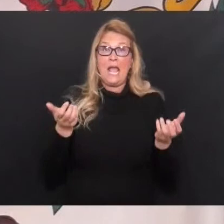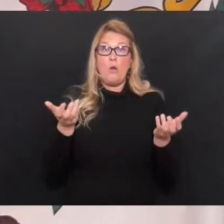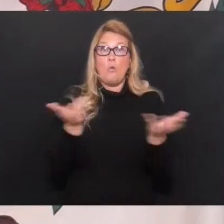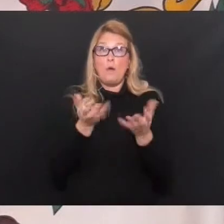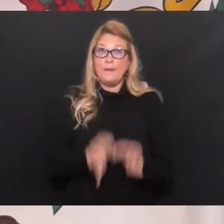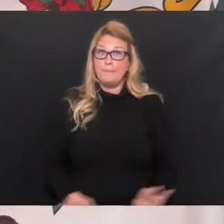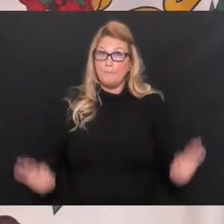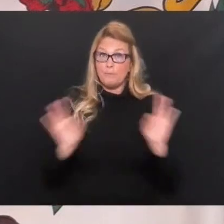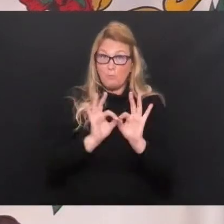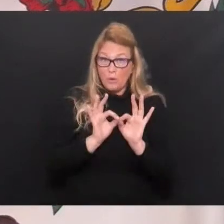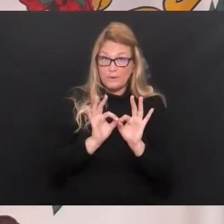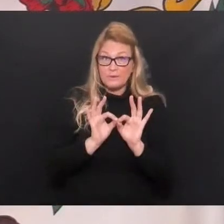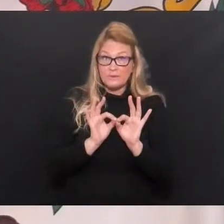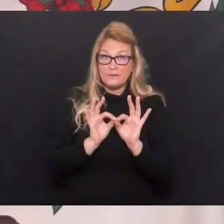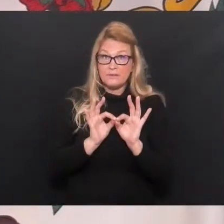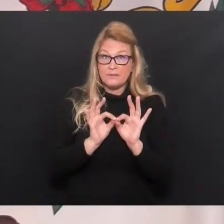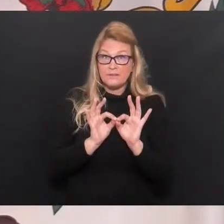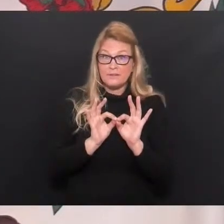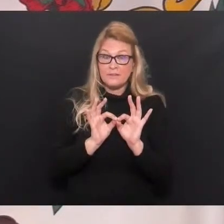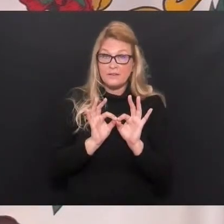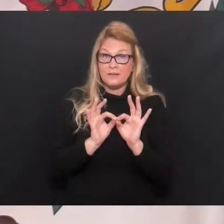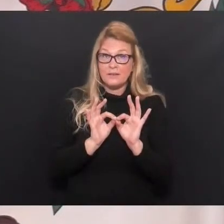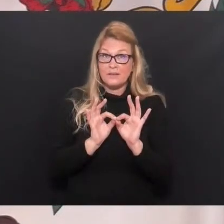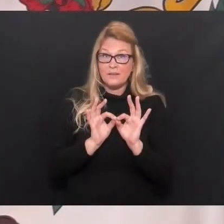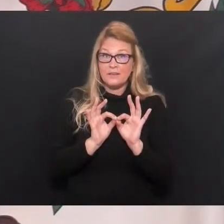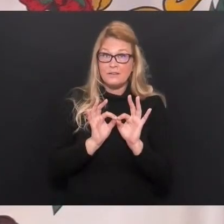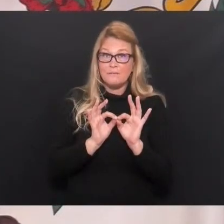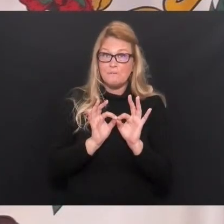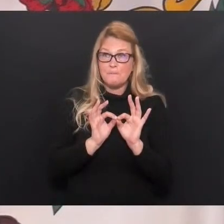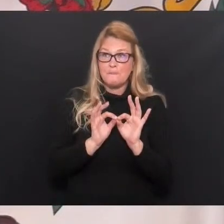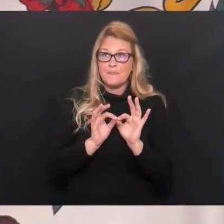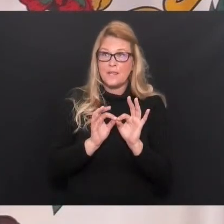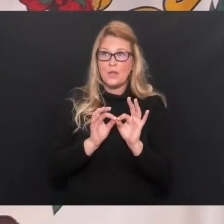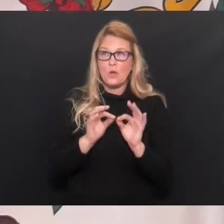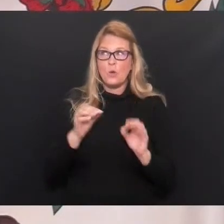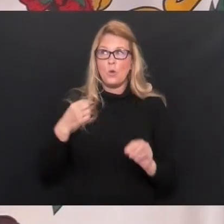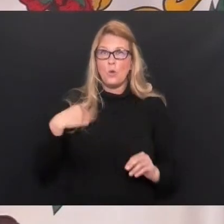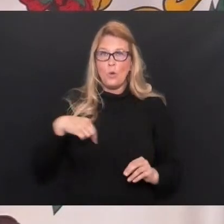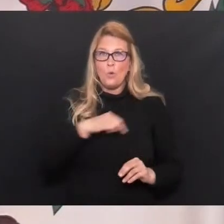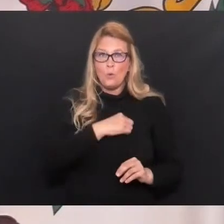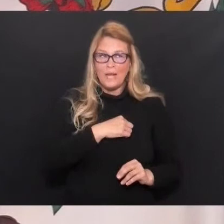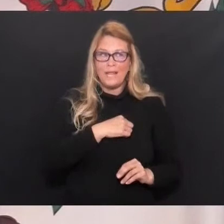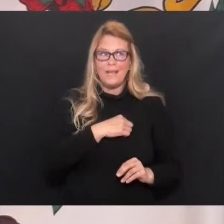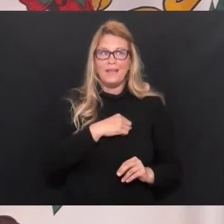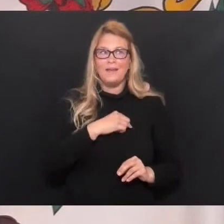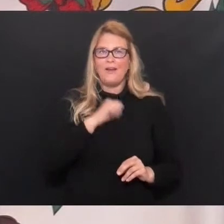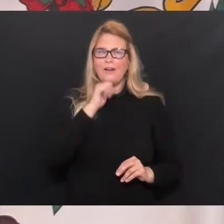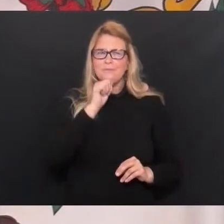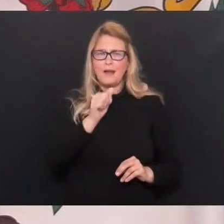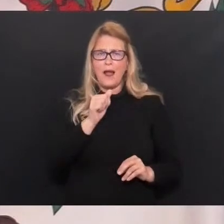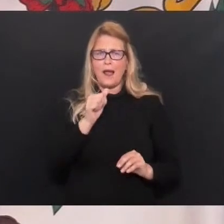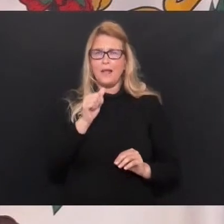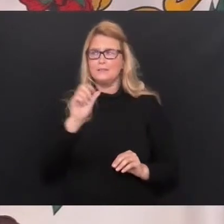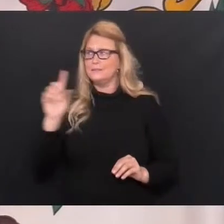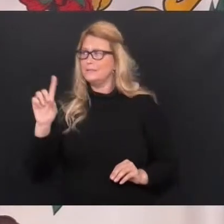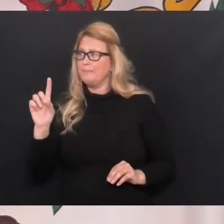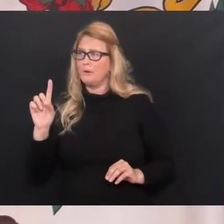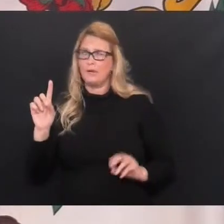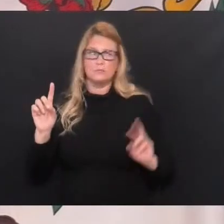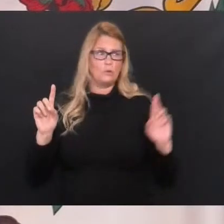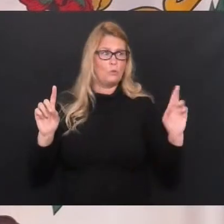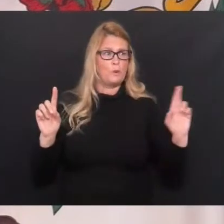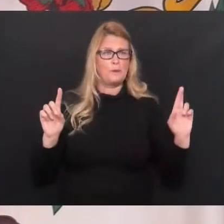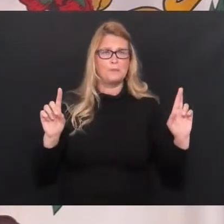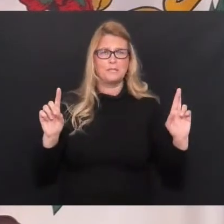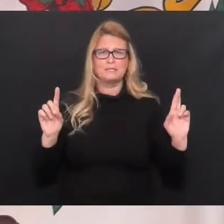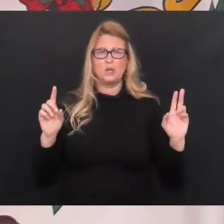this. We're not Democrats and Republicans, we're Americans. And we need to lead the way.